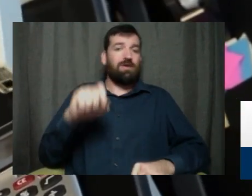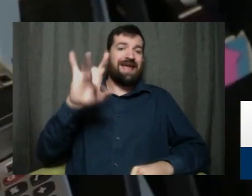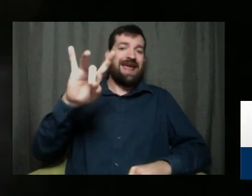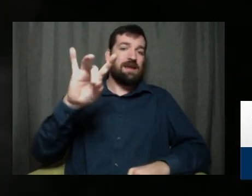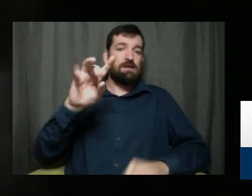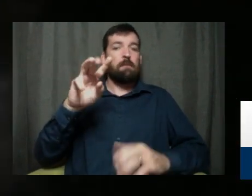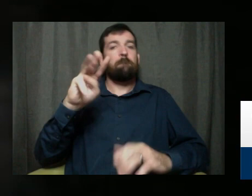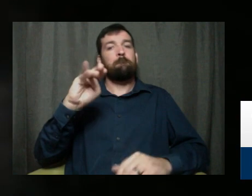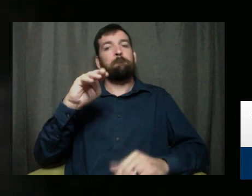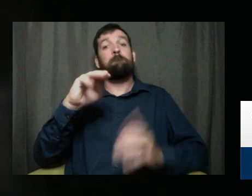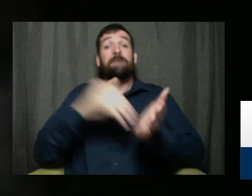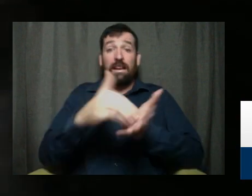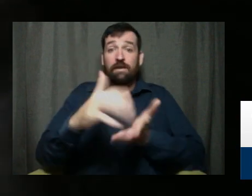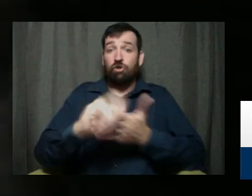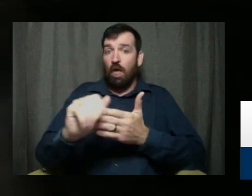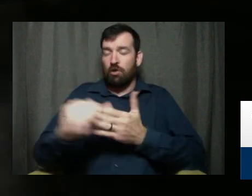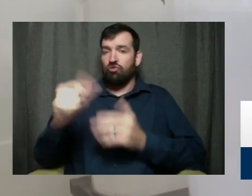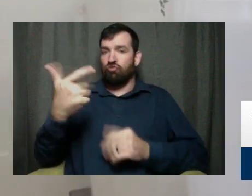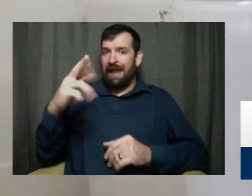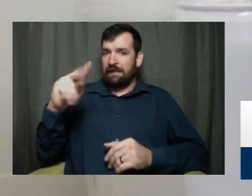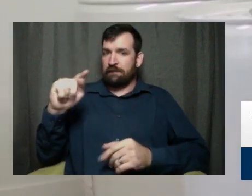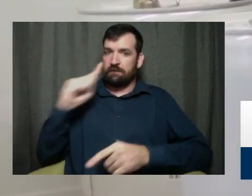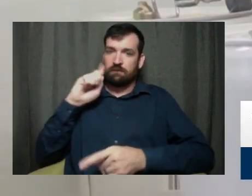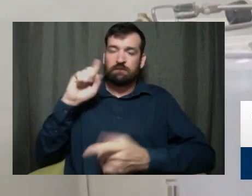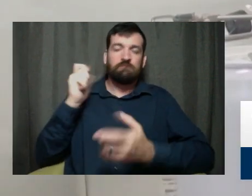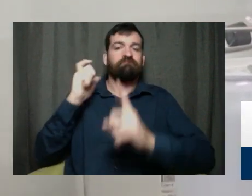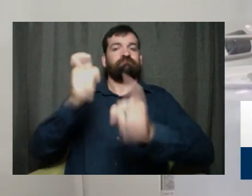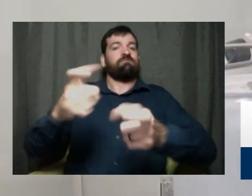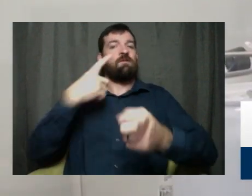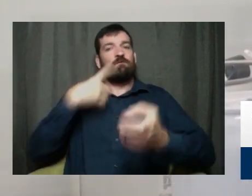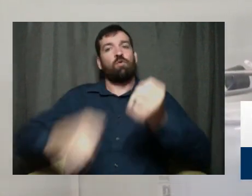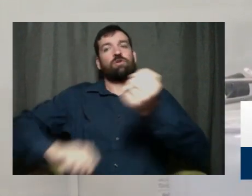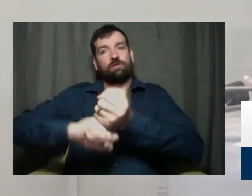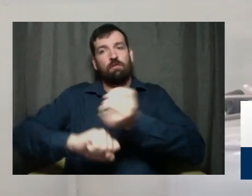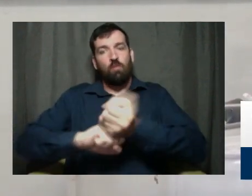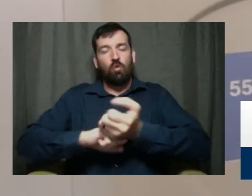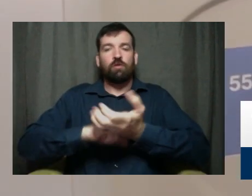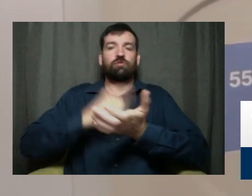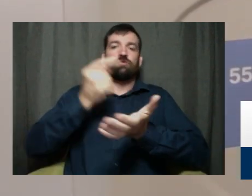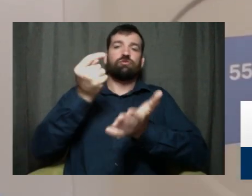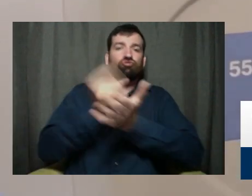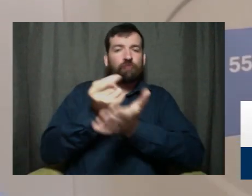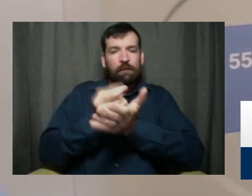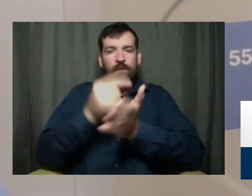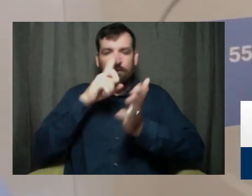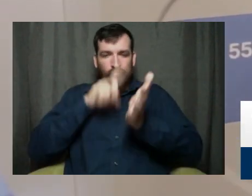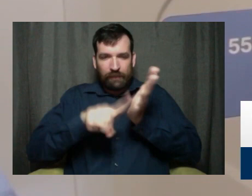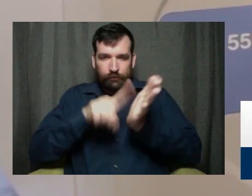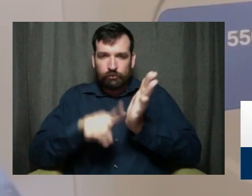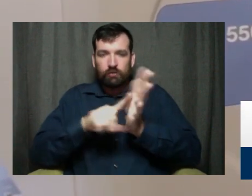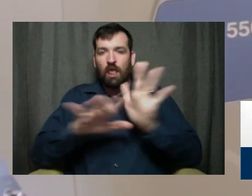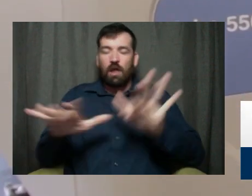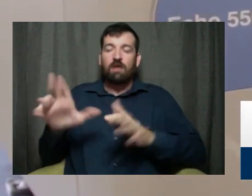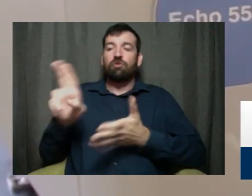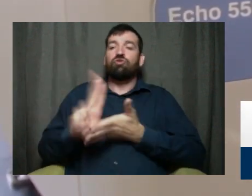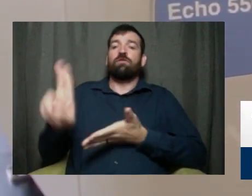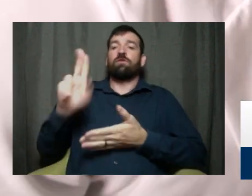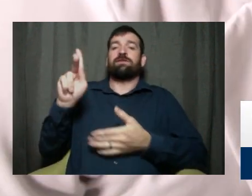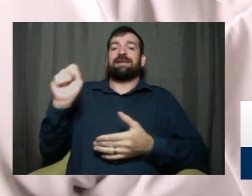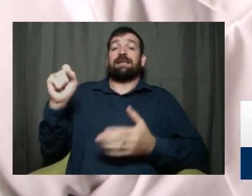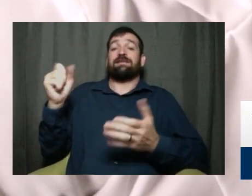to support the center's research programs and shared equipment and resources. The University of Kansas Cancer Center has